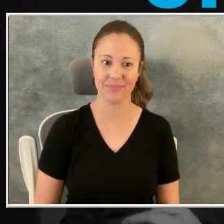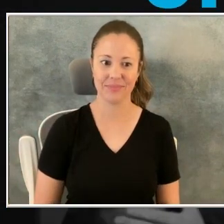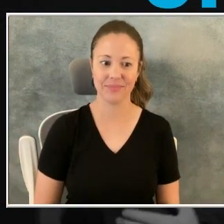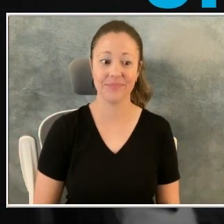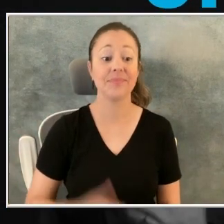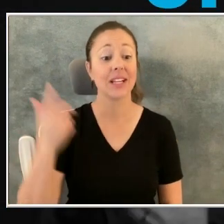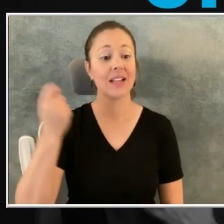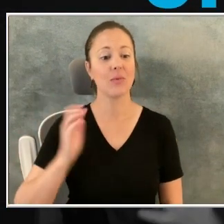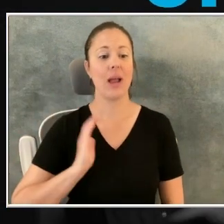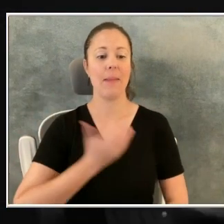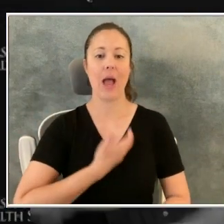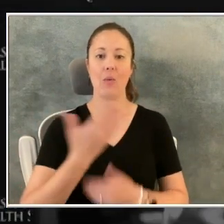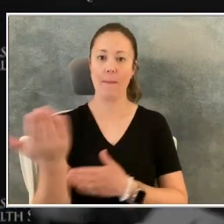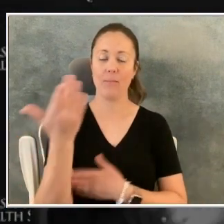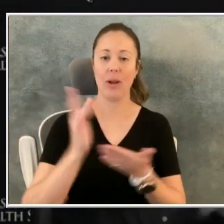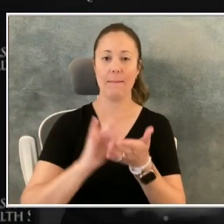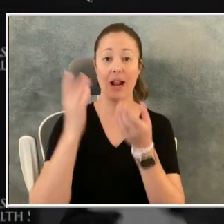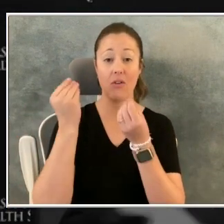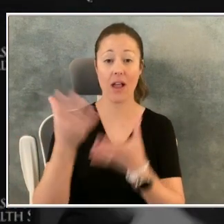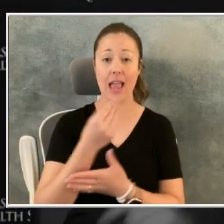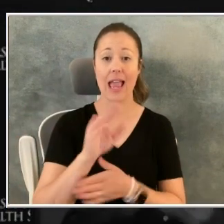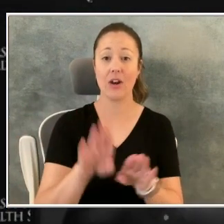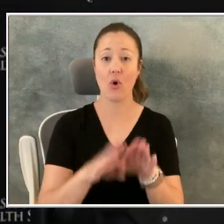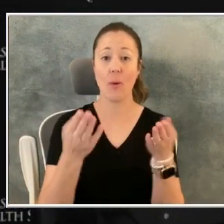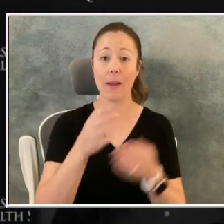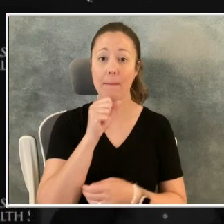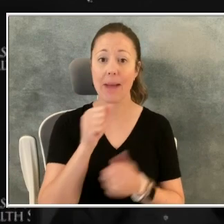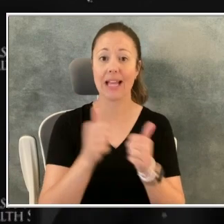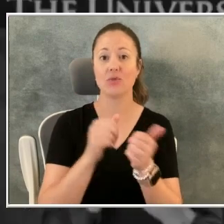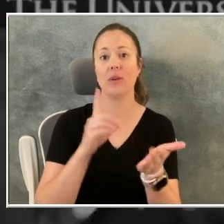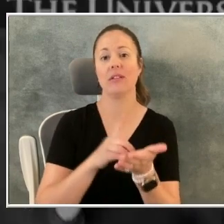Subscribe to our Morning Medical Update and Open Mics